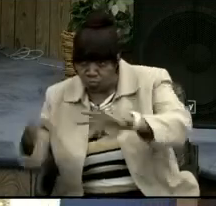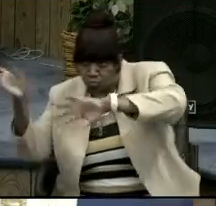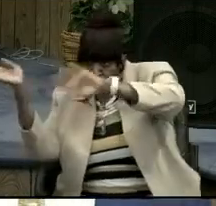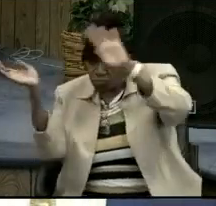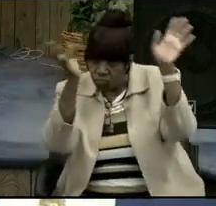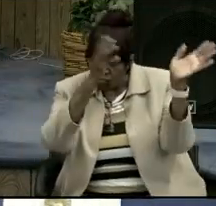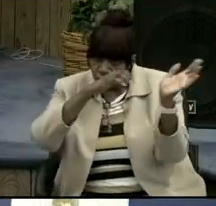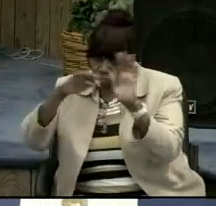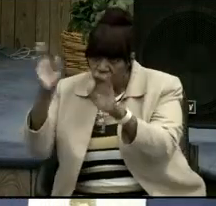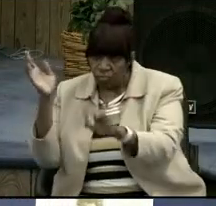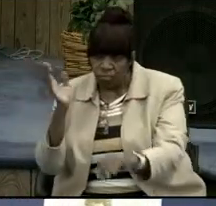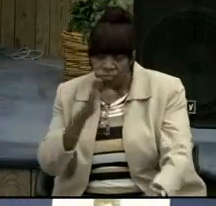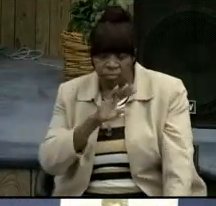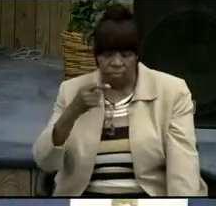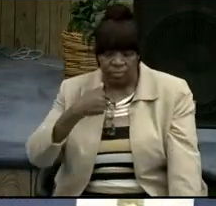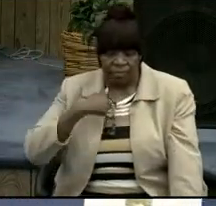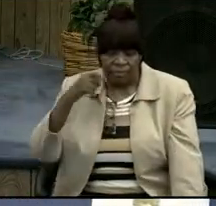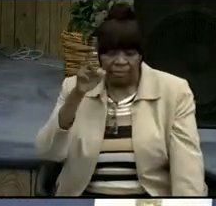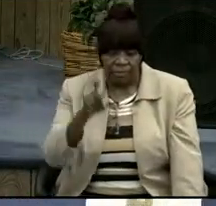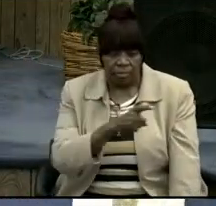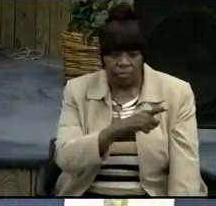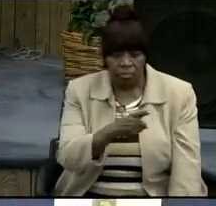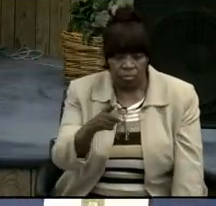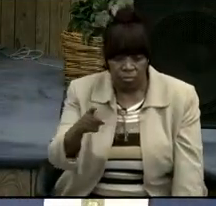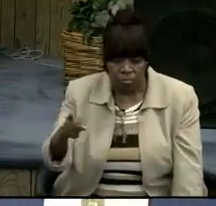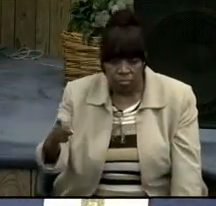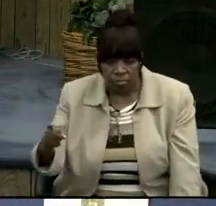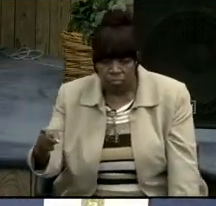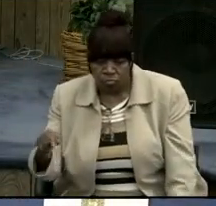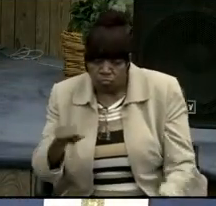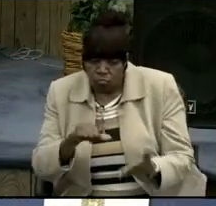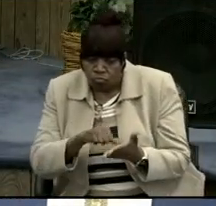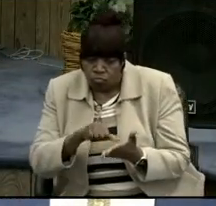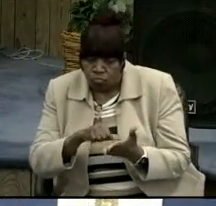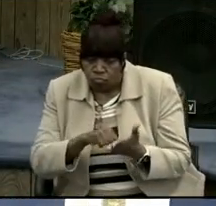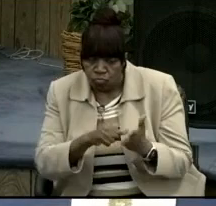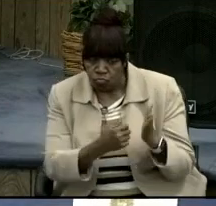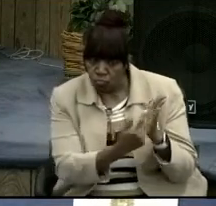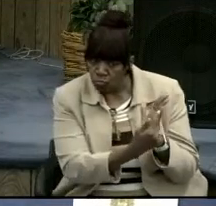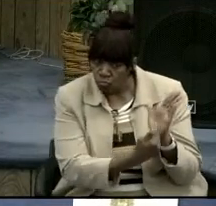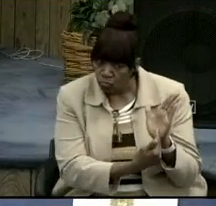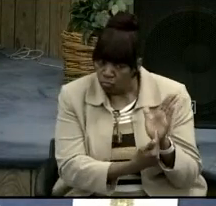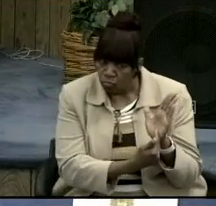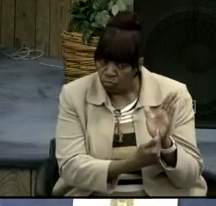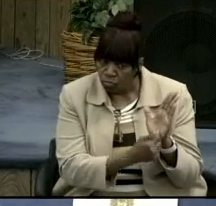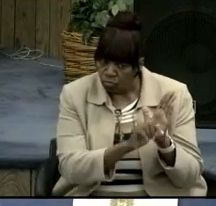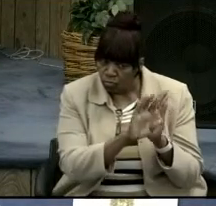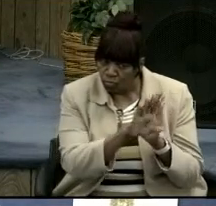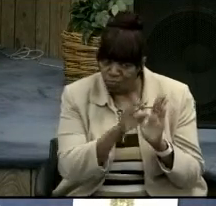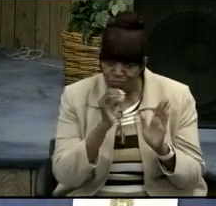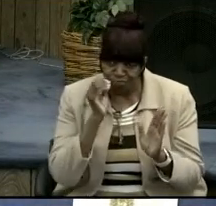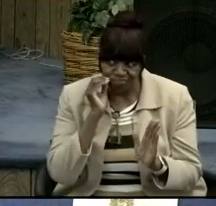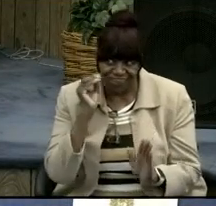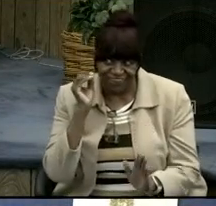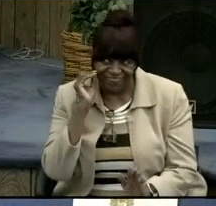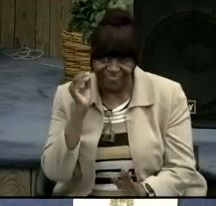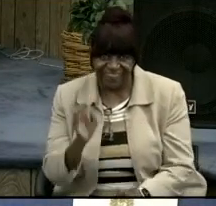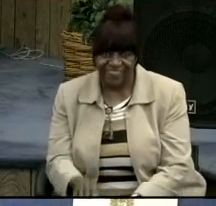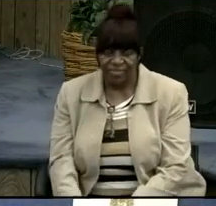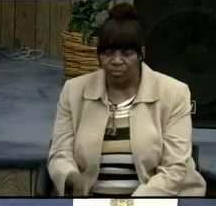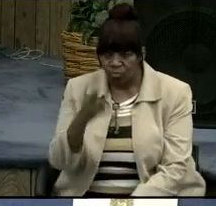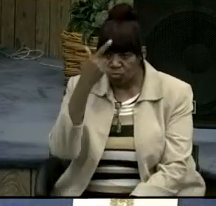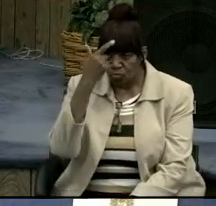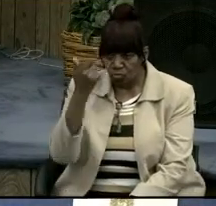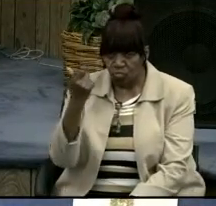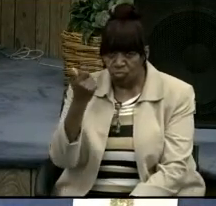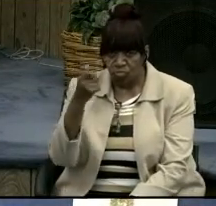phone and see what's happening at your house and your area, because you might have to make some decisions. And I don't want to put you